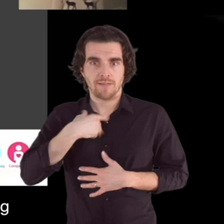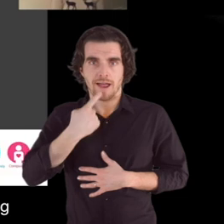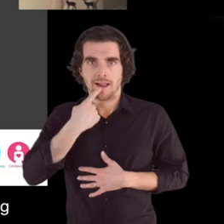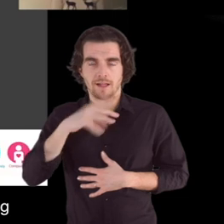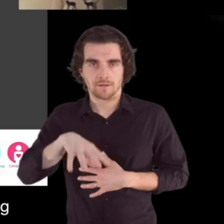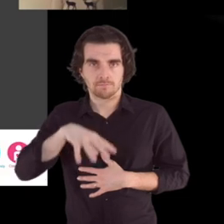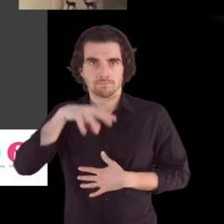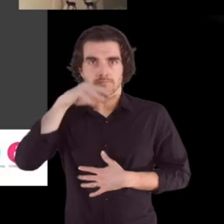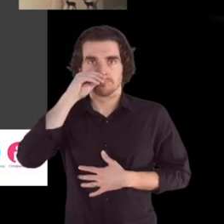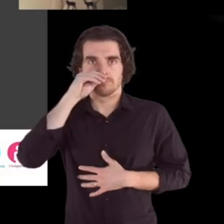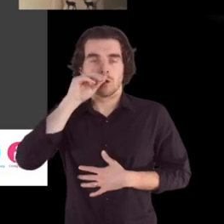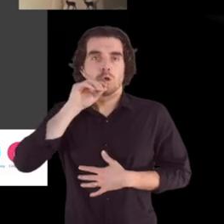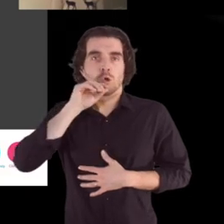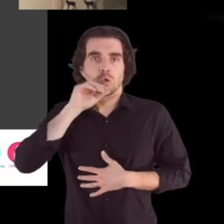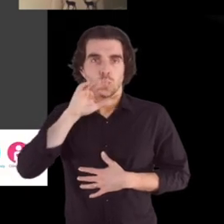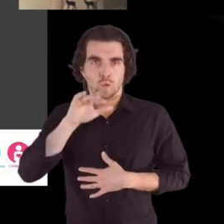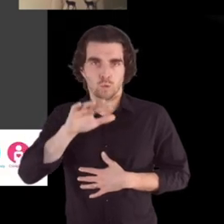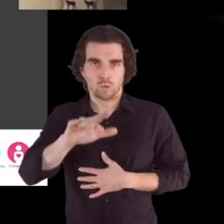breath entering and leaving your body.